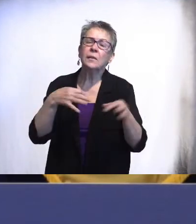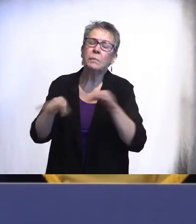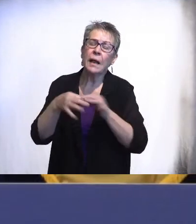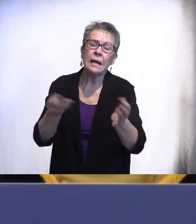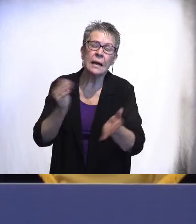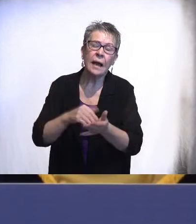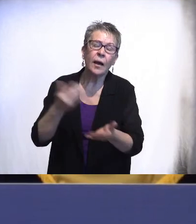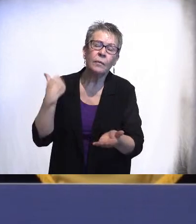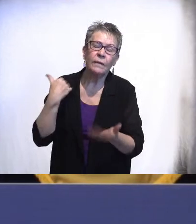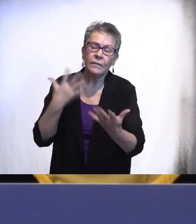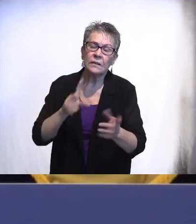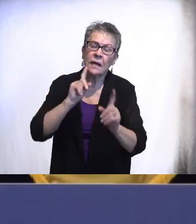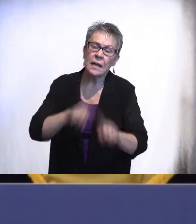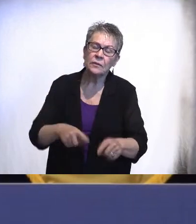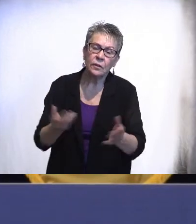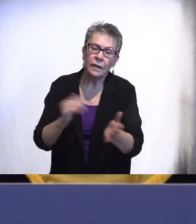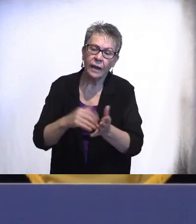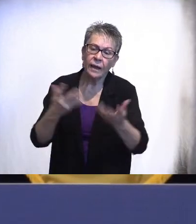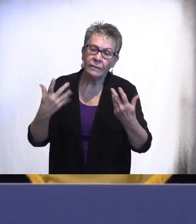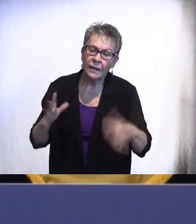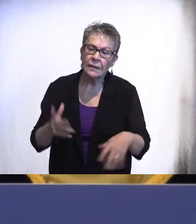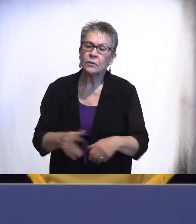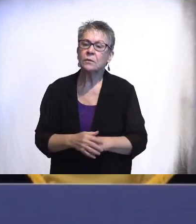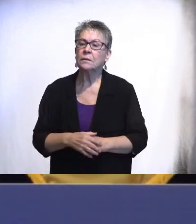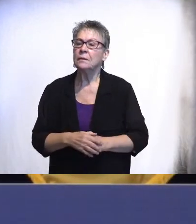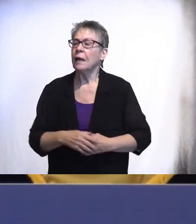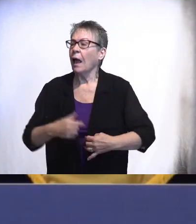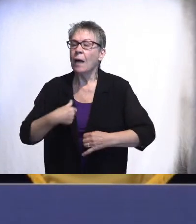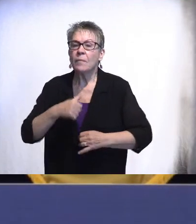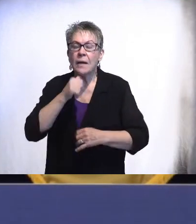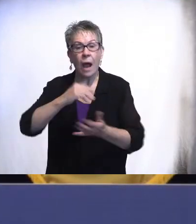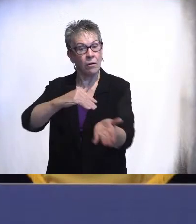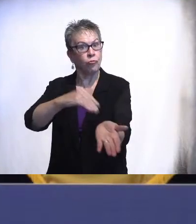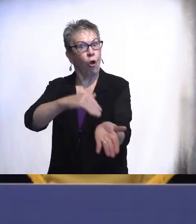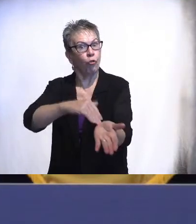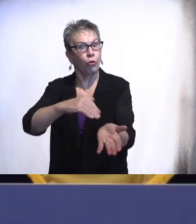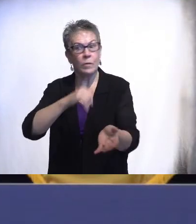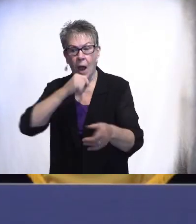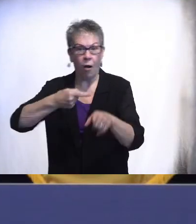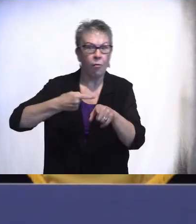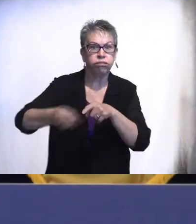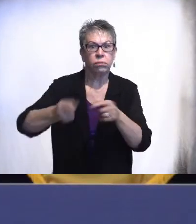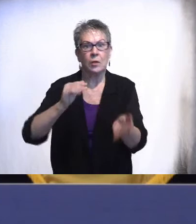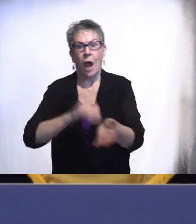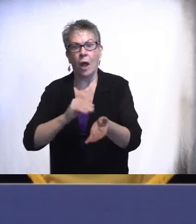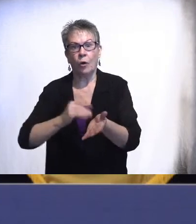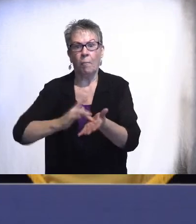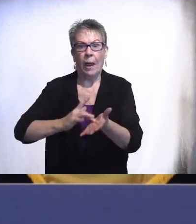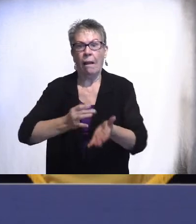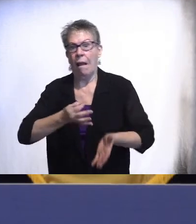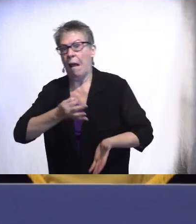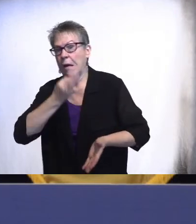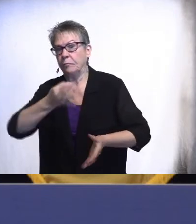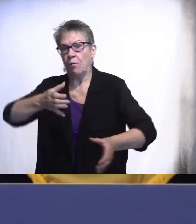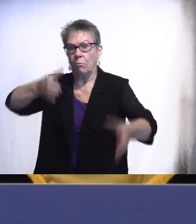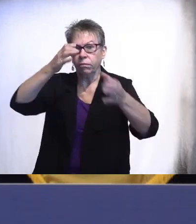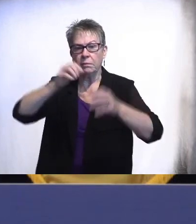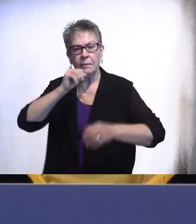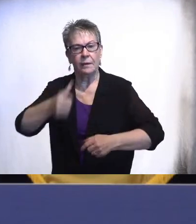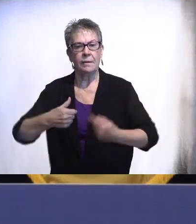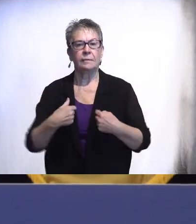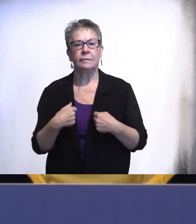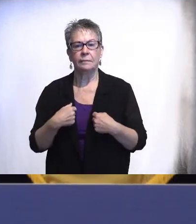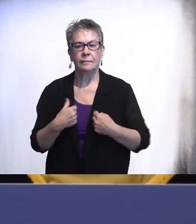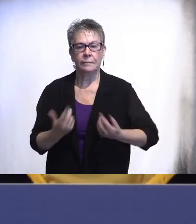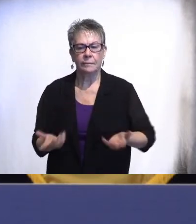the medical experts such as the two folks to my right and other folks, just the stream of data